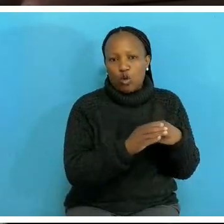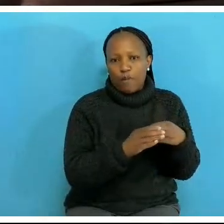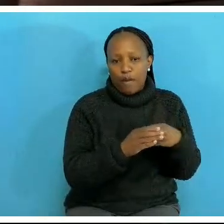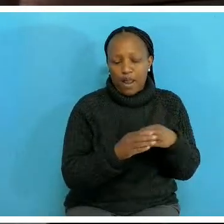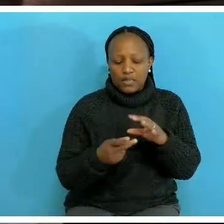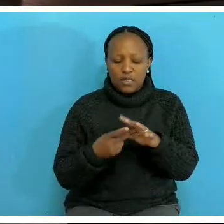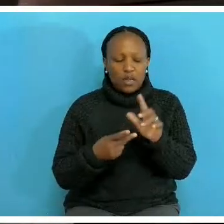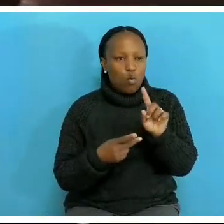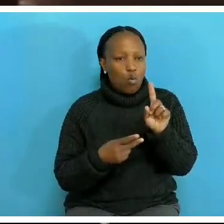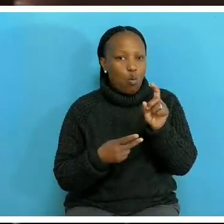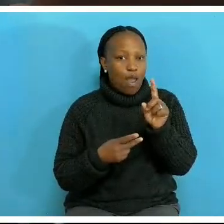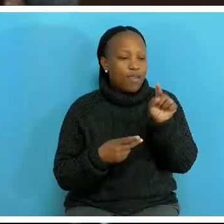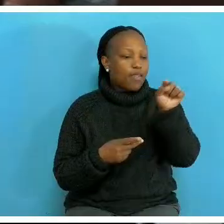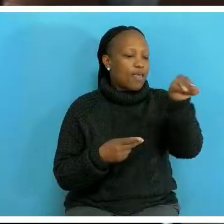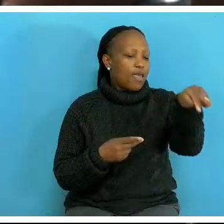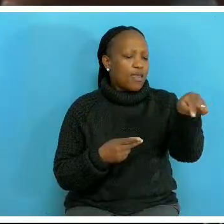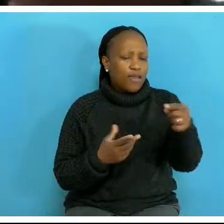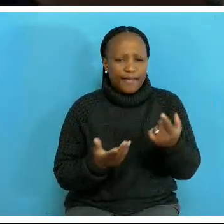here.